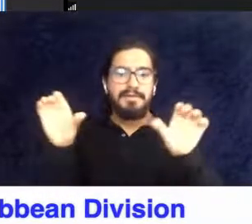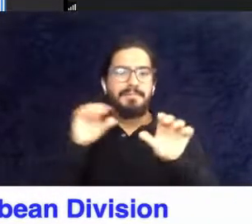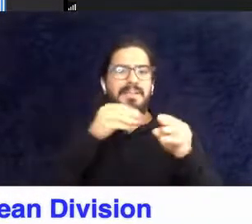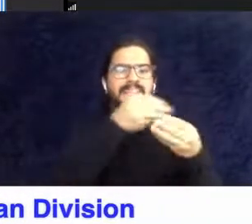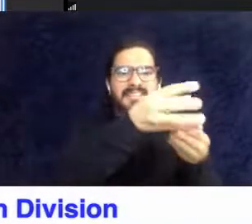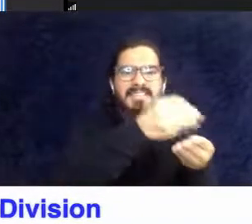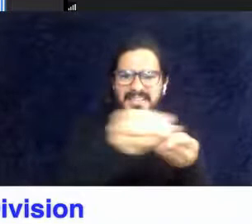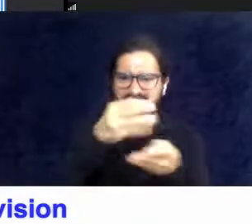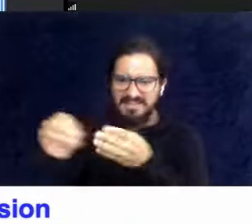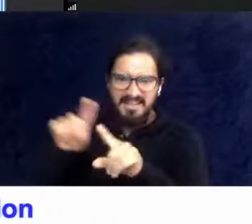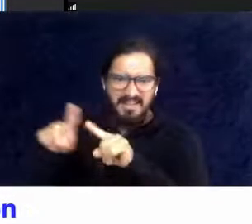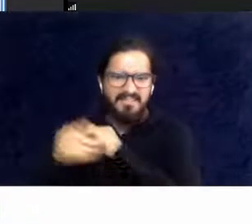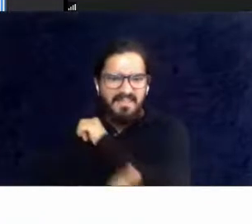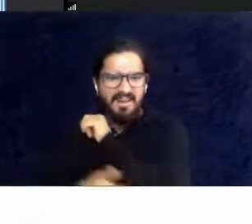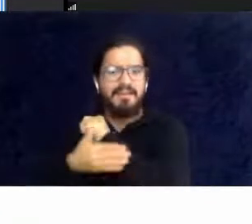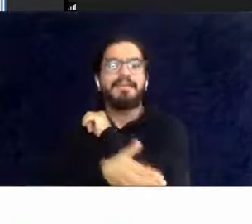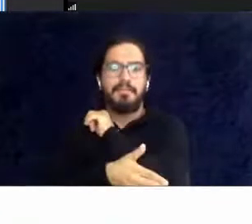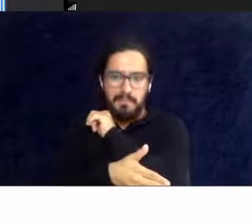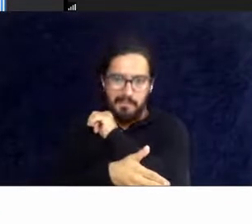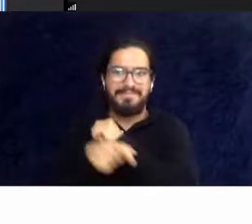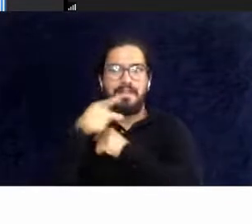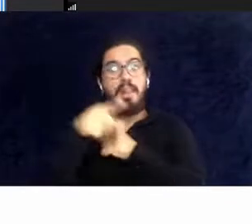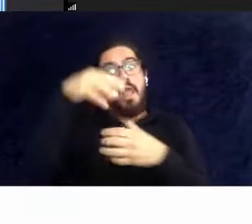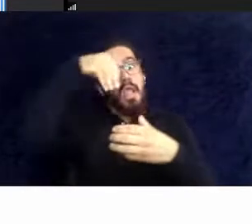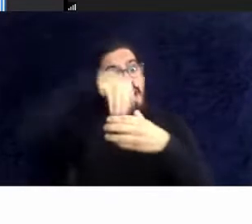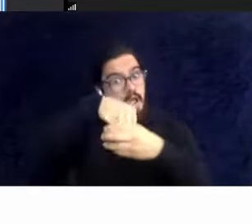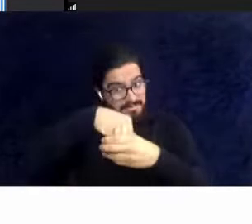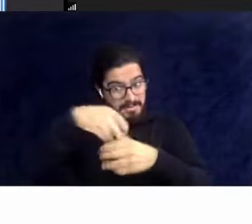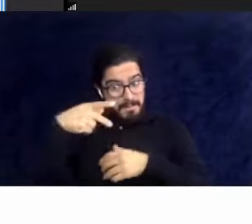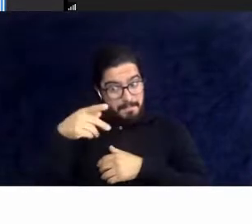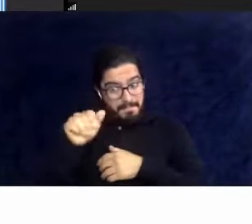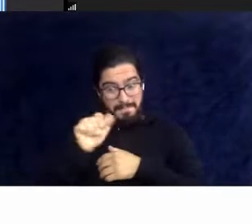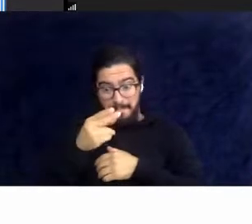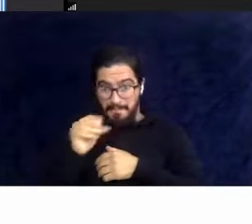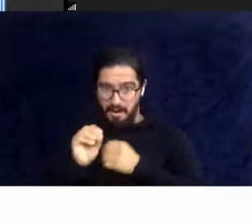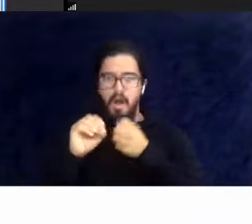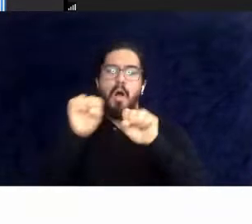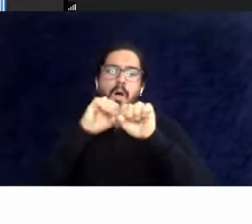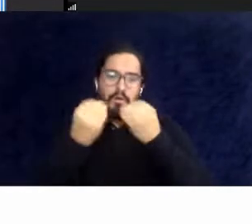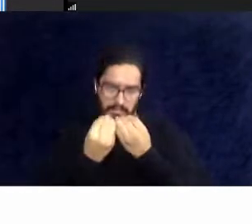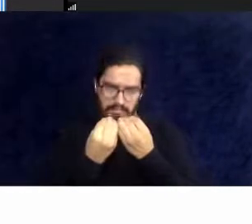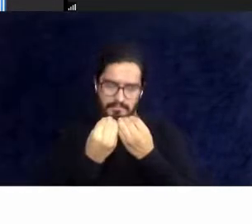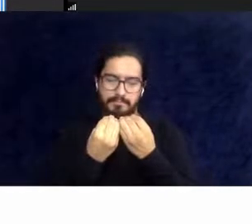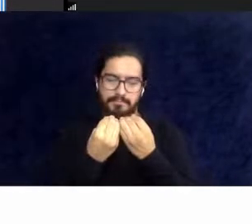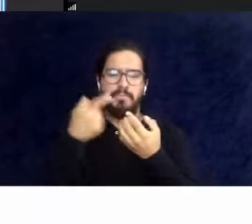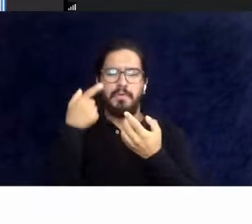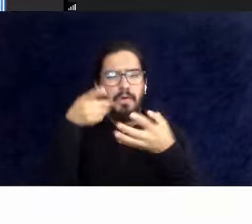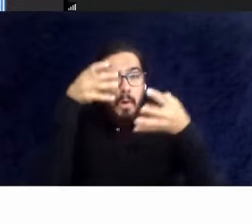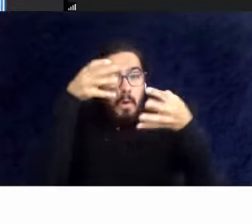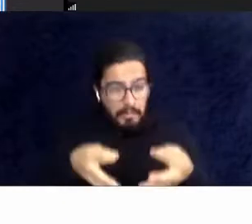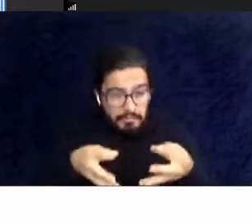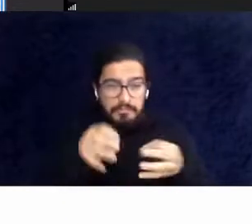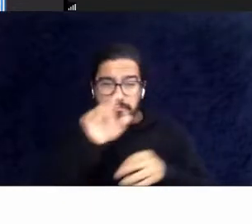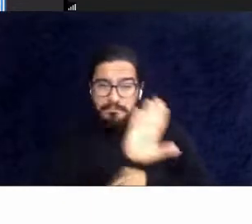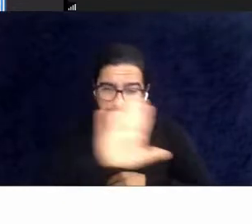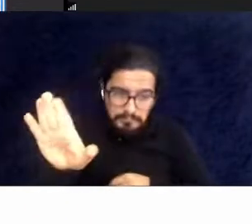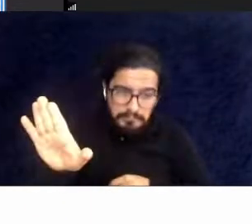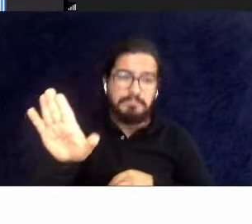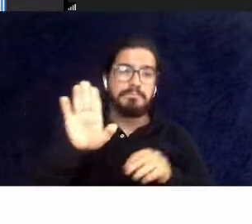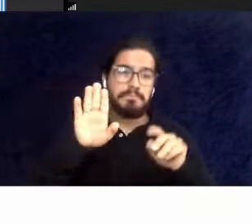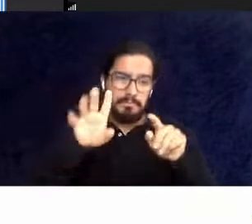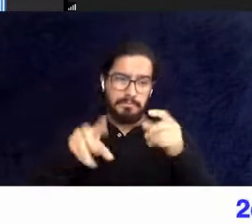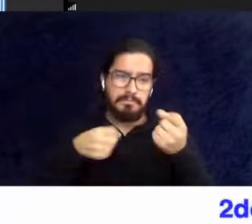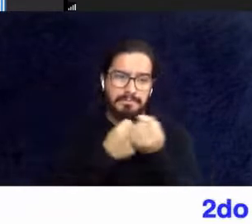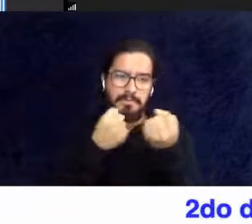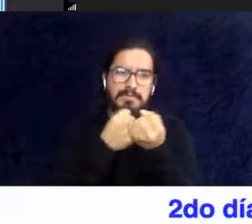were supported by PAHO to establish COVID-19 PCR testing, also including the Caribbean Public Health